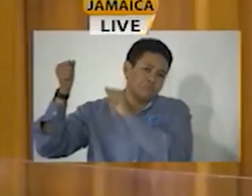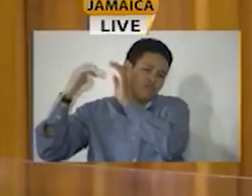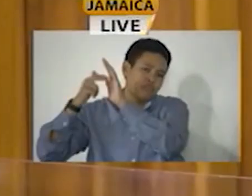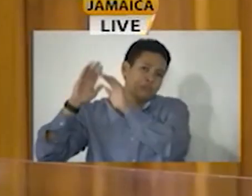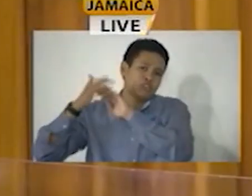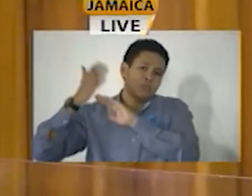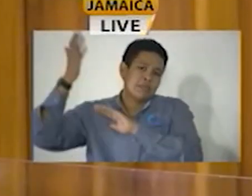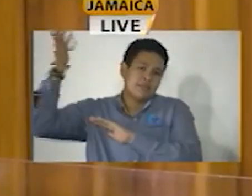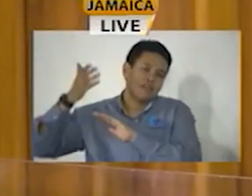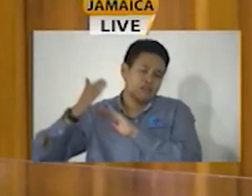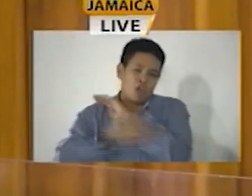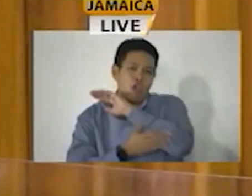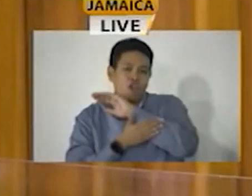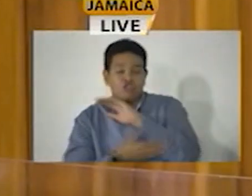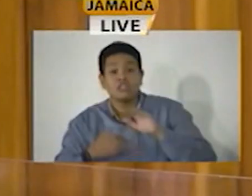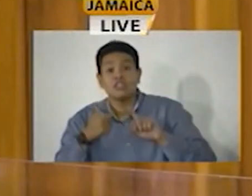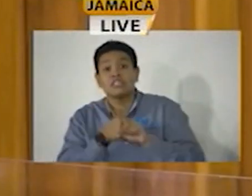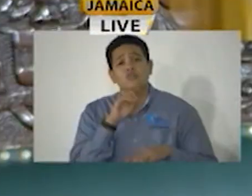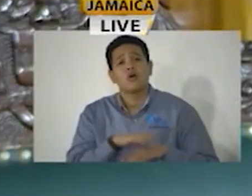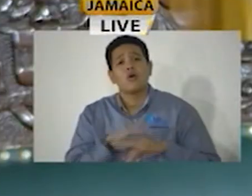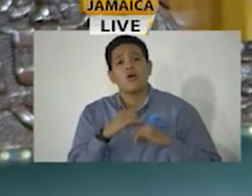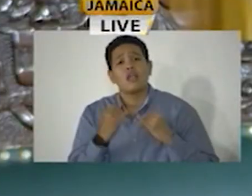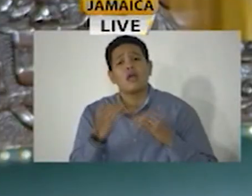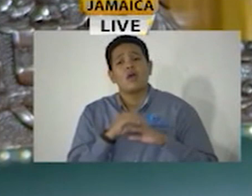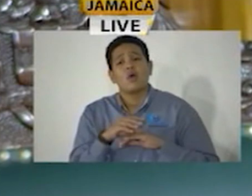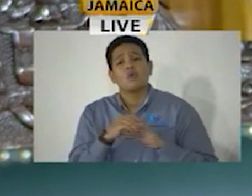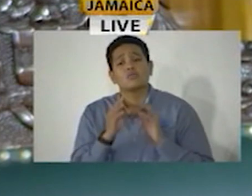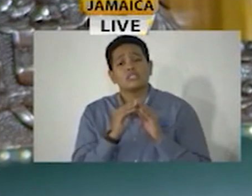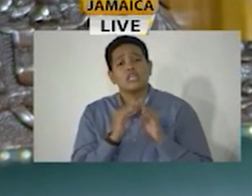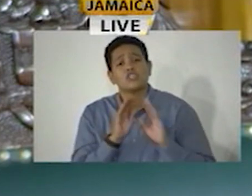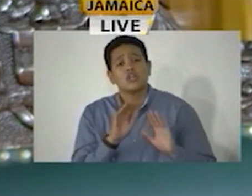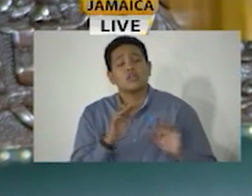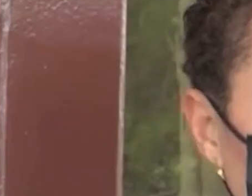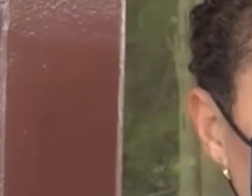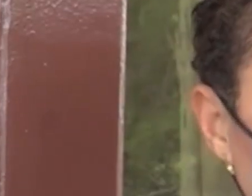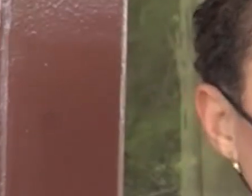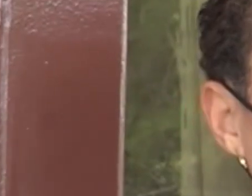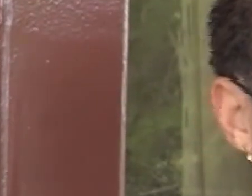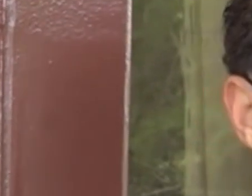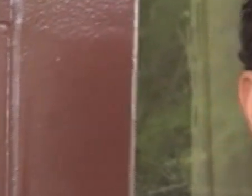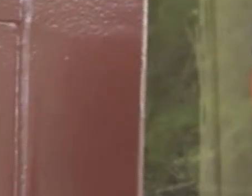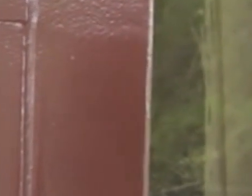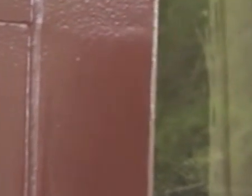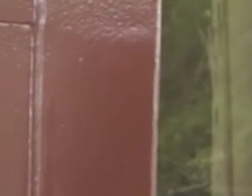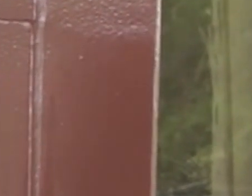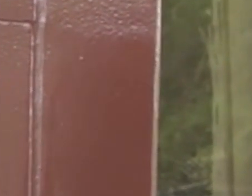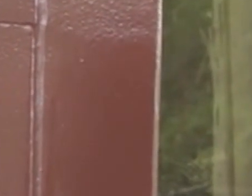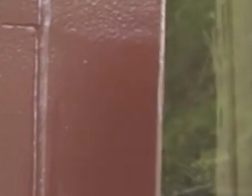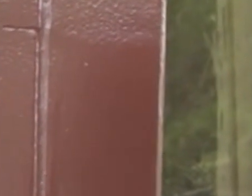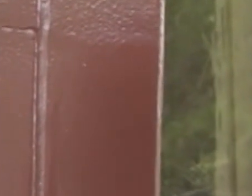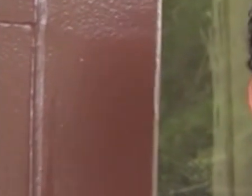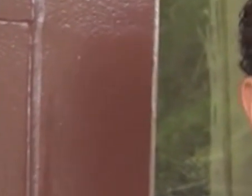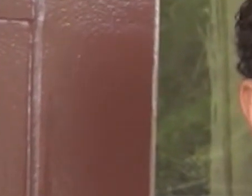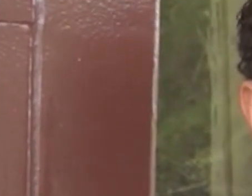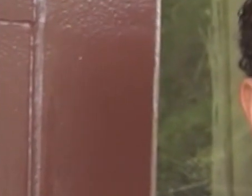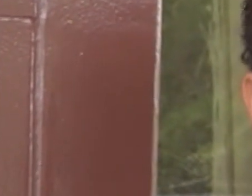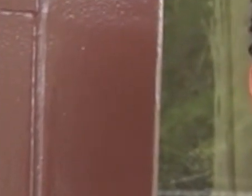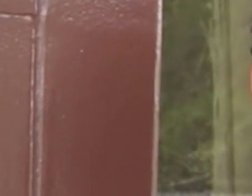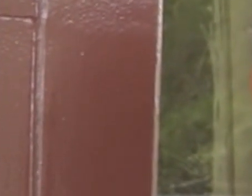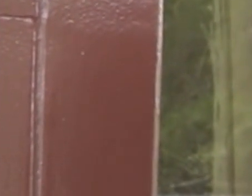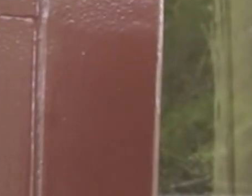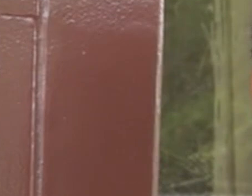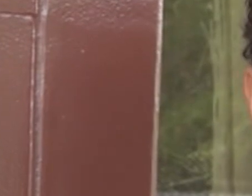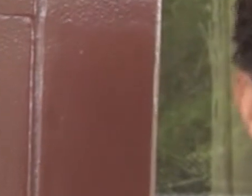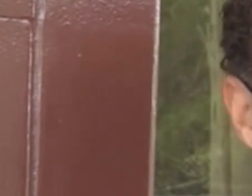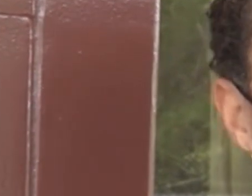says she does not accept the criticism that the throne speech is more of the same. What it is that we are getting things right. We are going to make